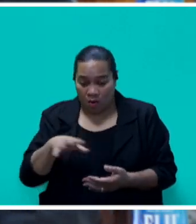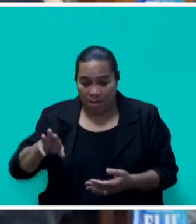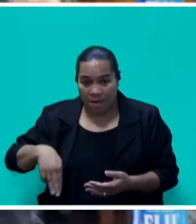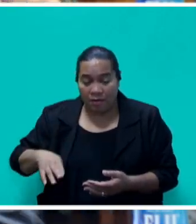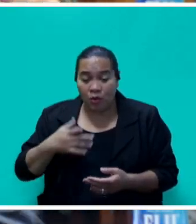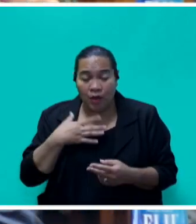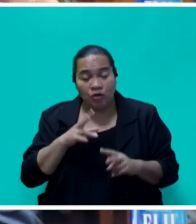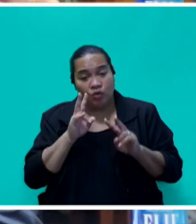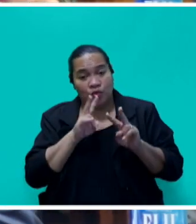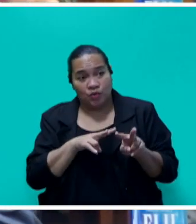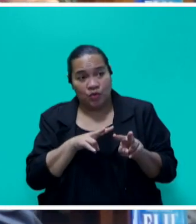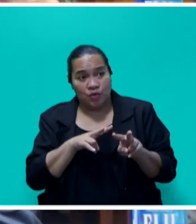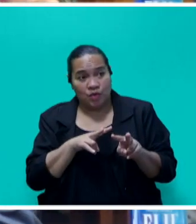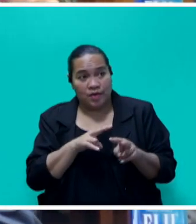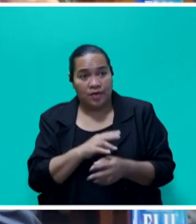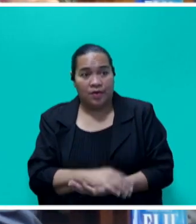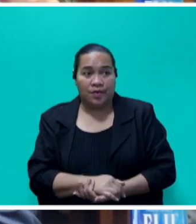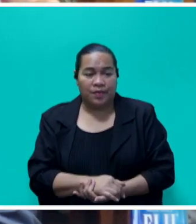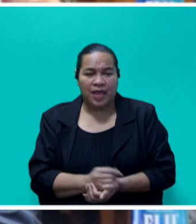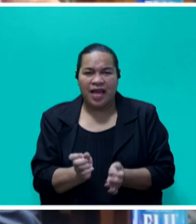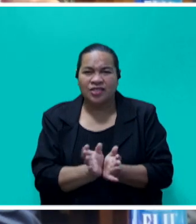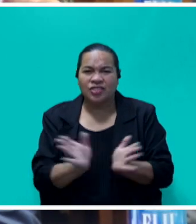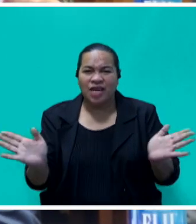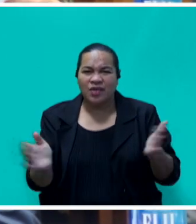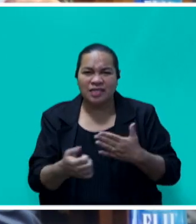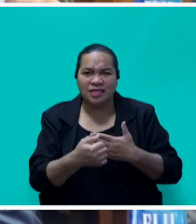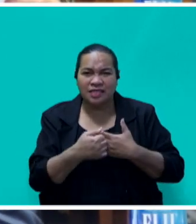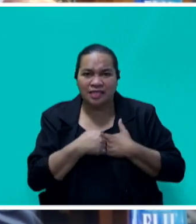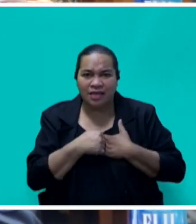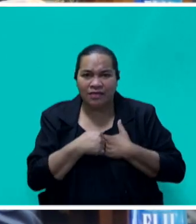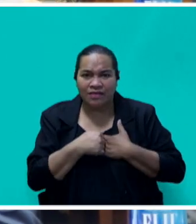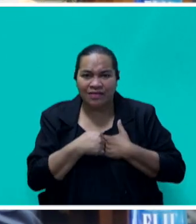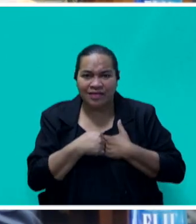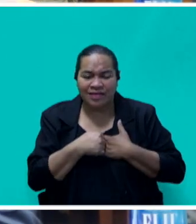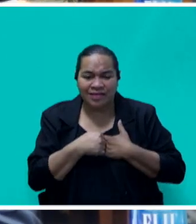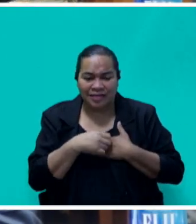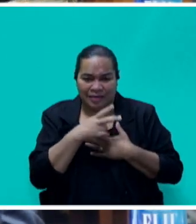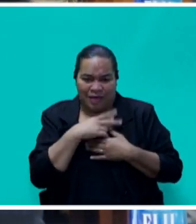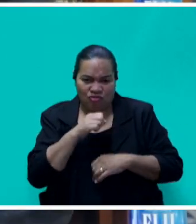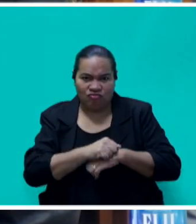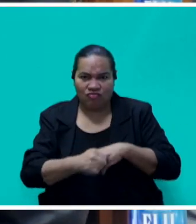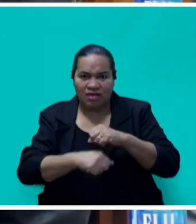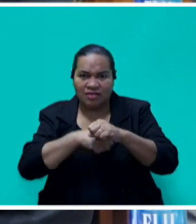we look at our general security architecture,